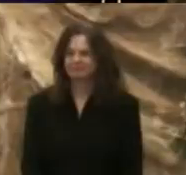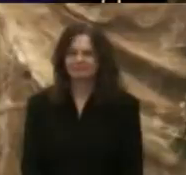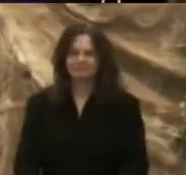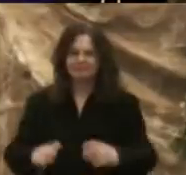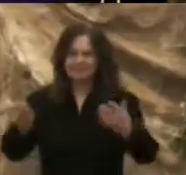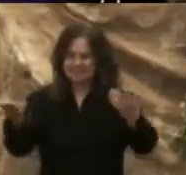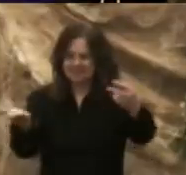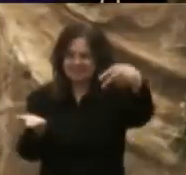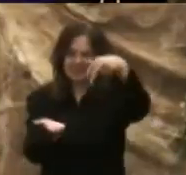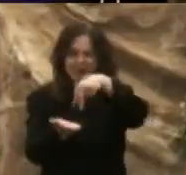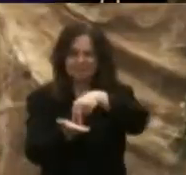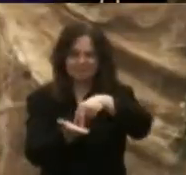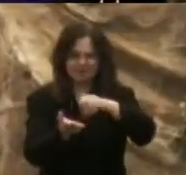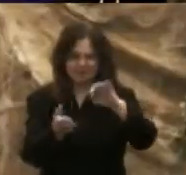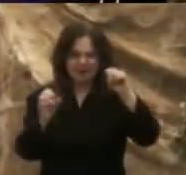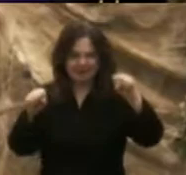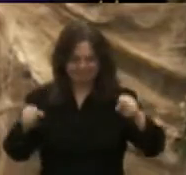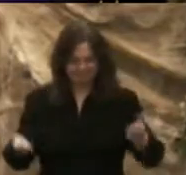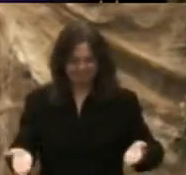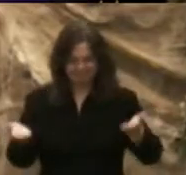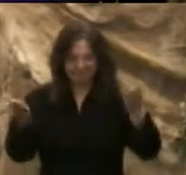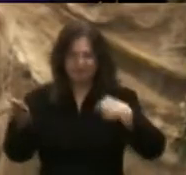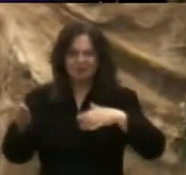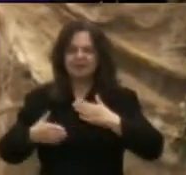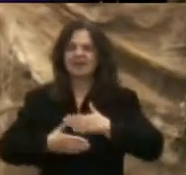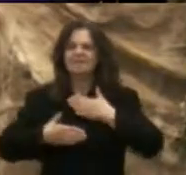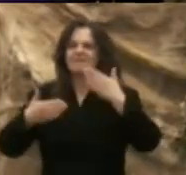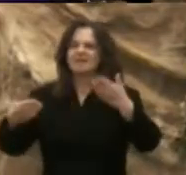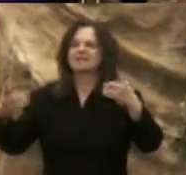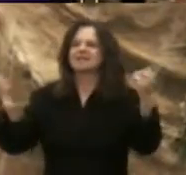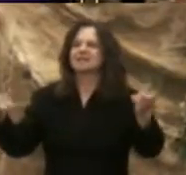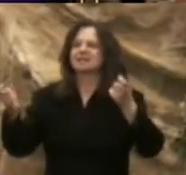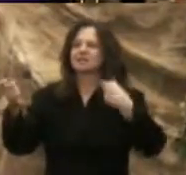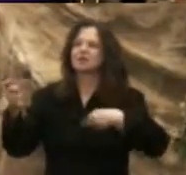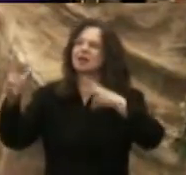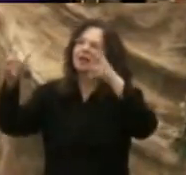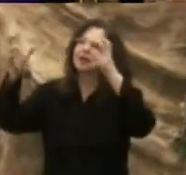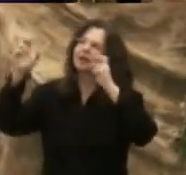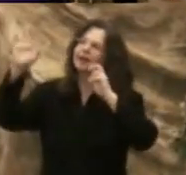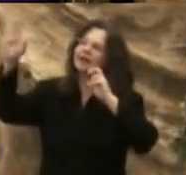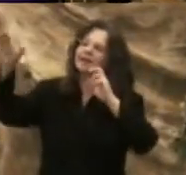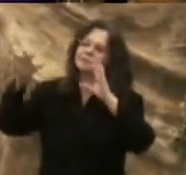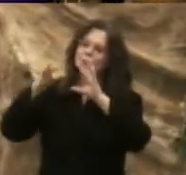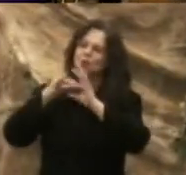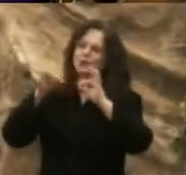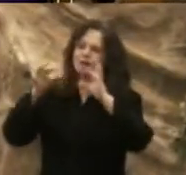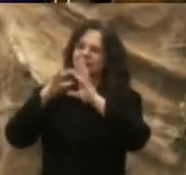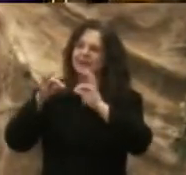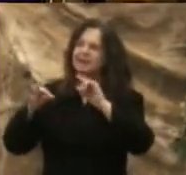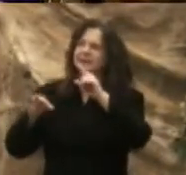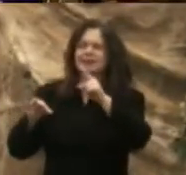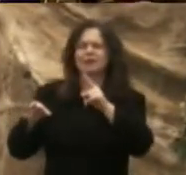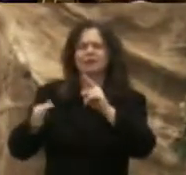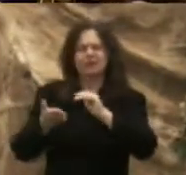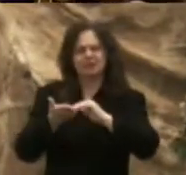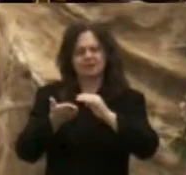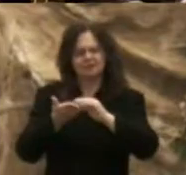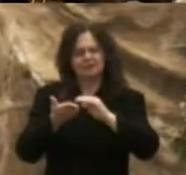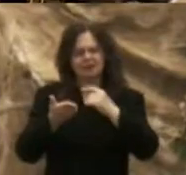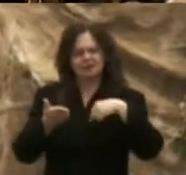invite you to stand as you are able, as we confess our sins, and as we hear God's word, which accomplishes forgiveness in our